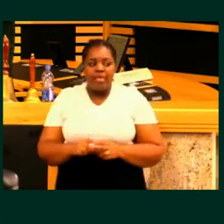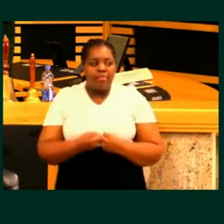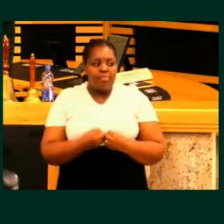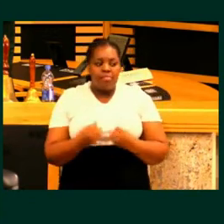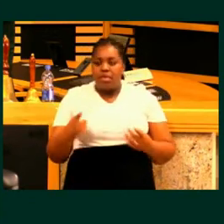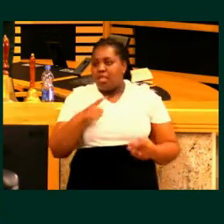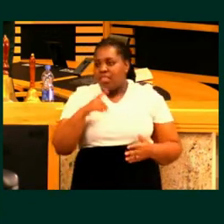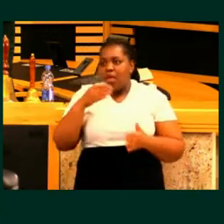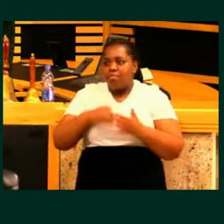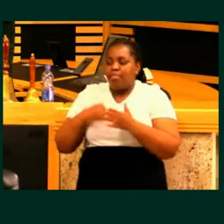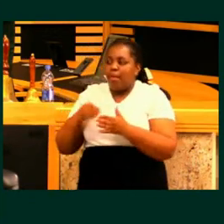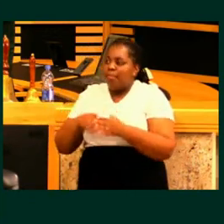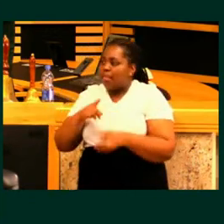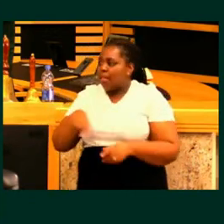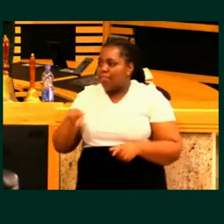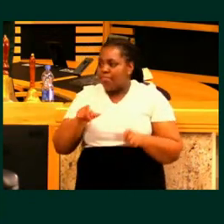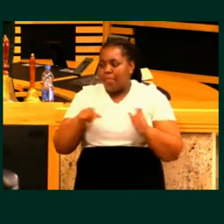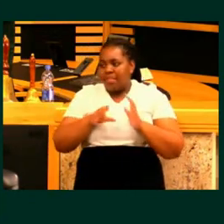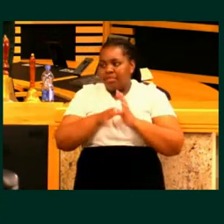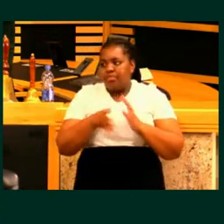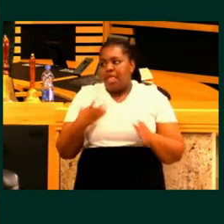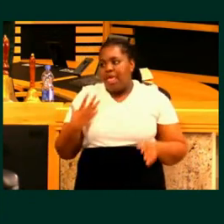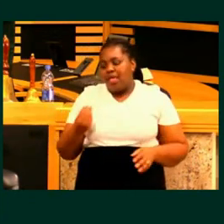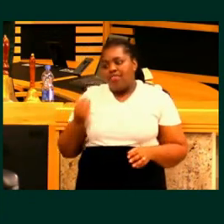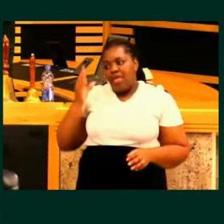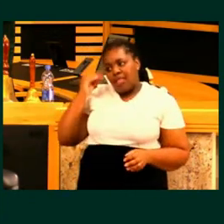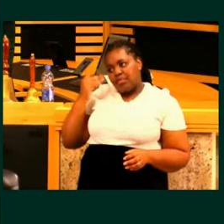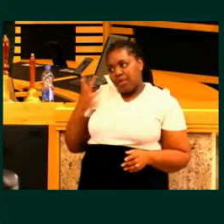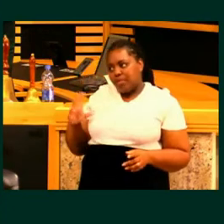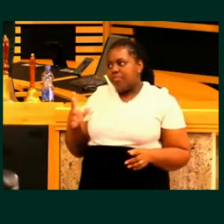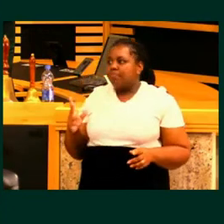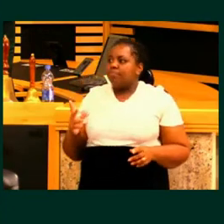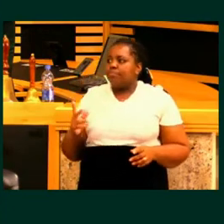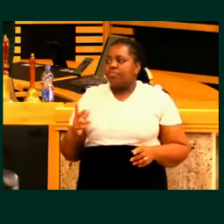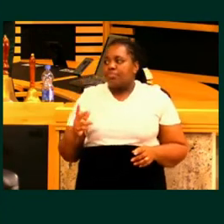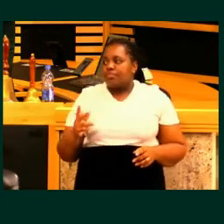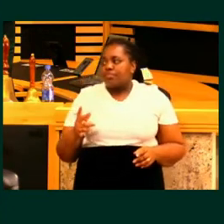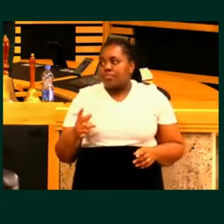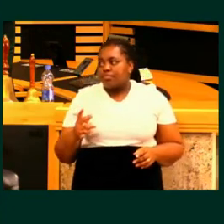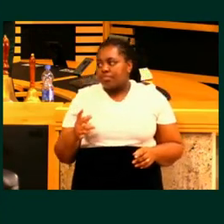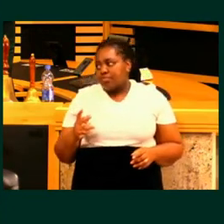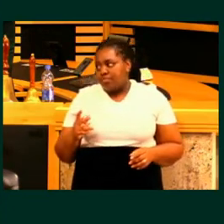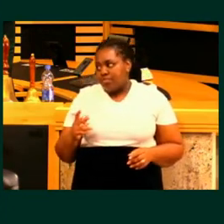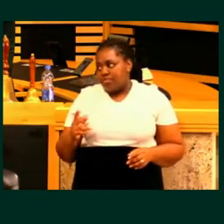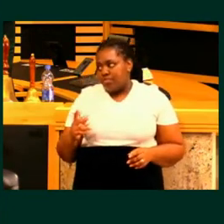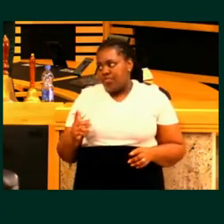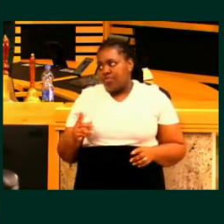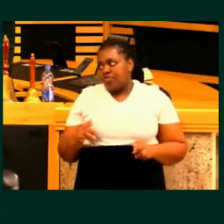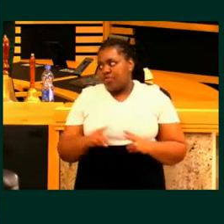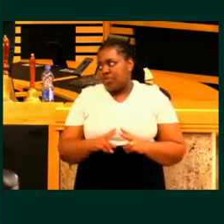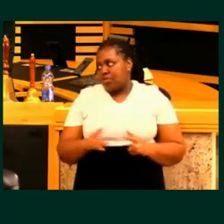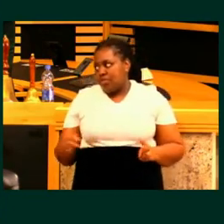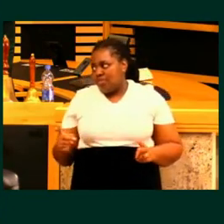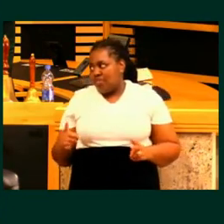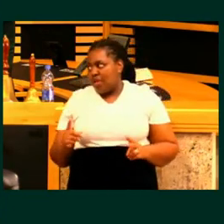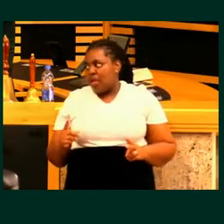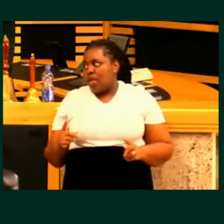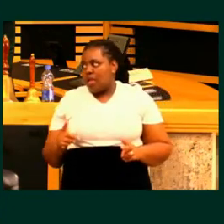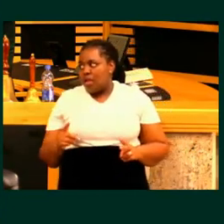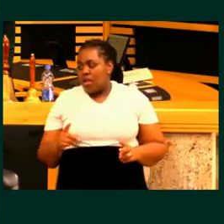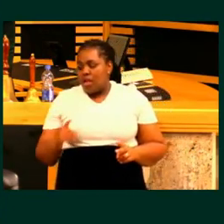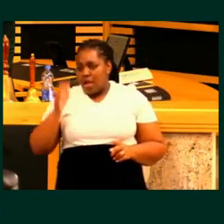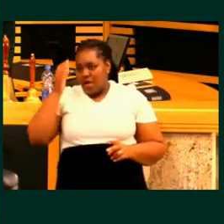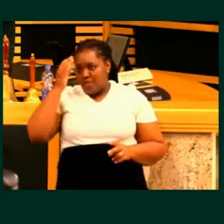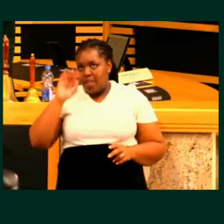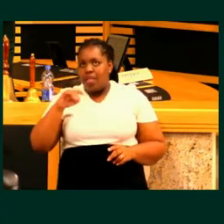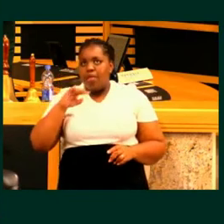barriers that persons living disabilities experience spend different spend on different government entities it is